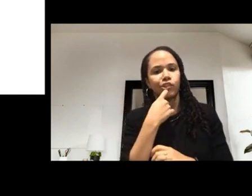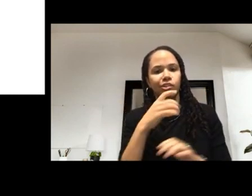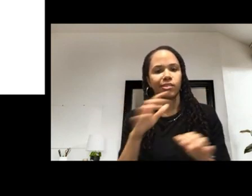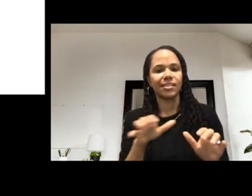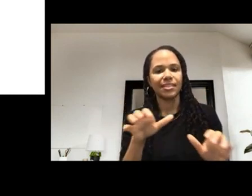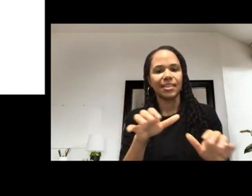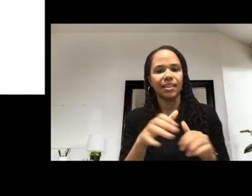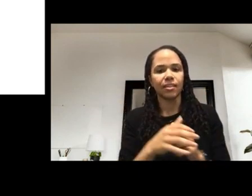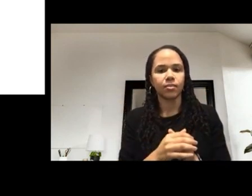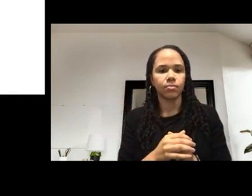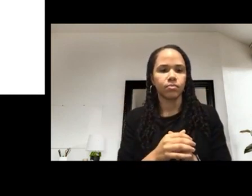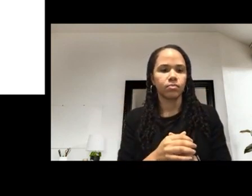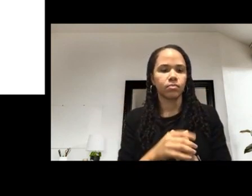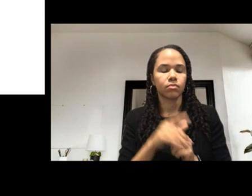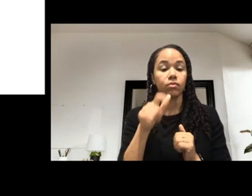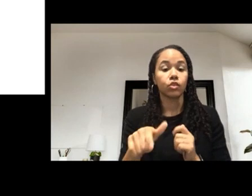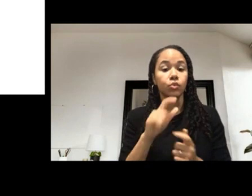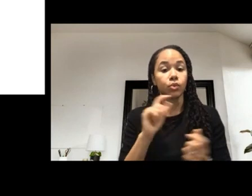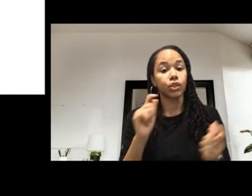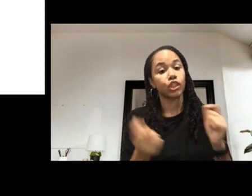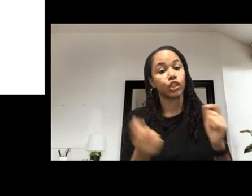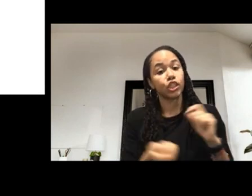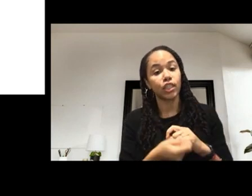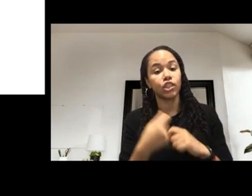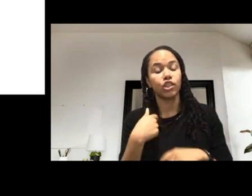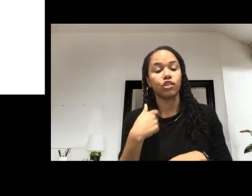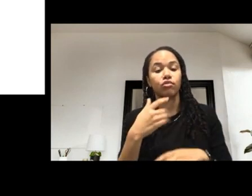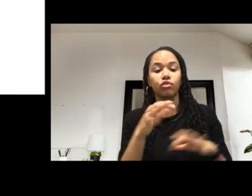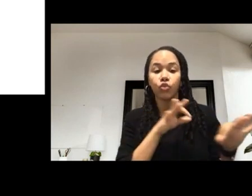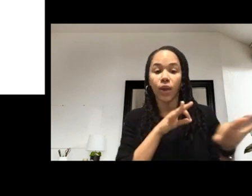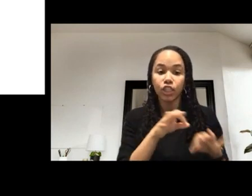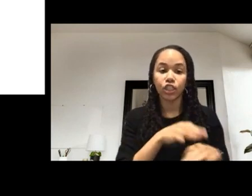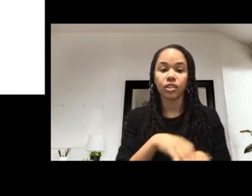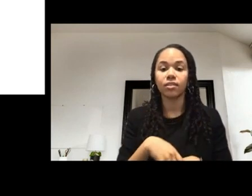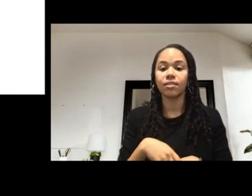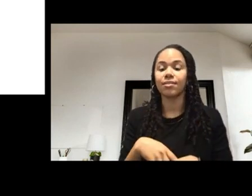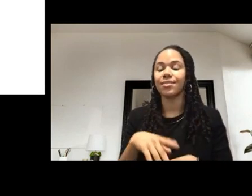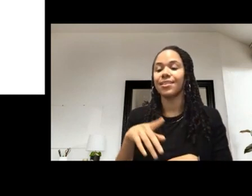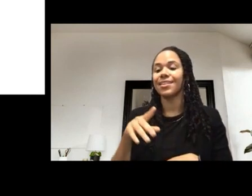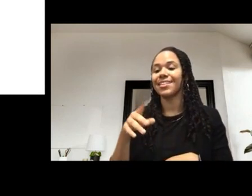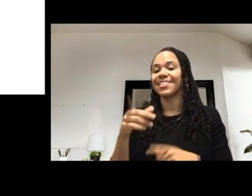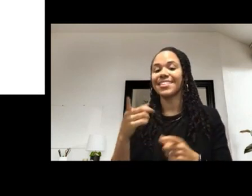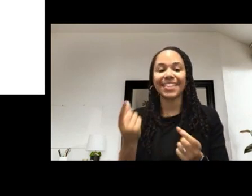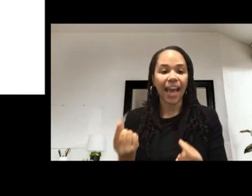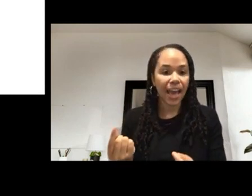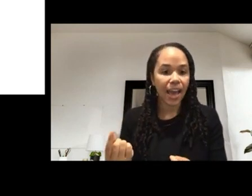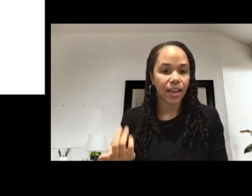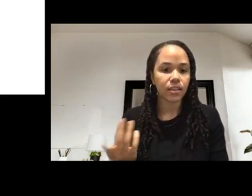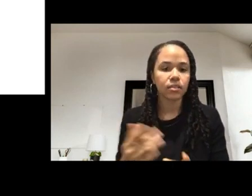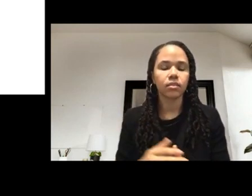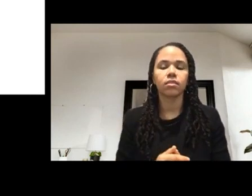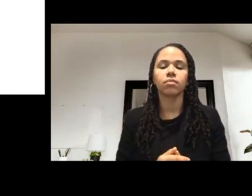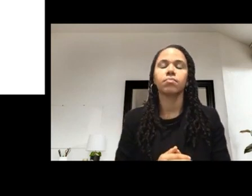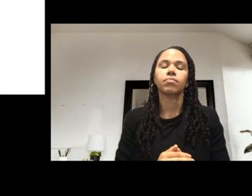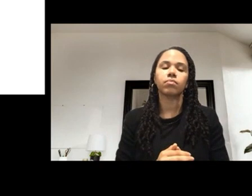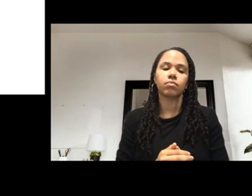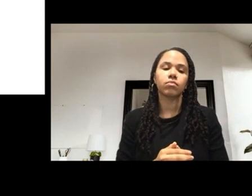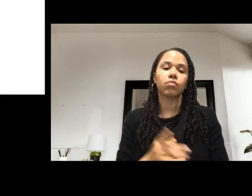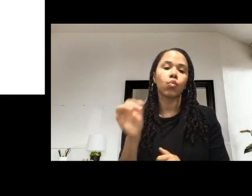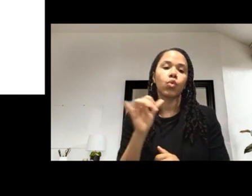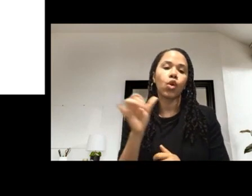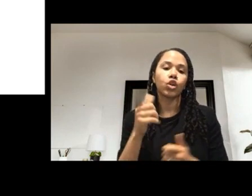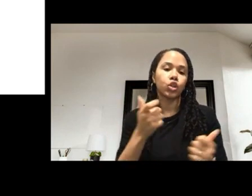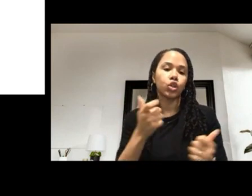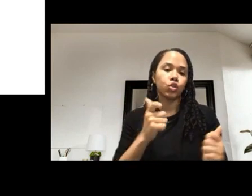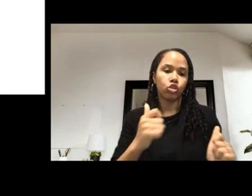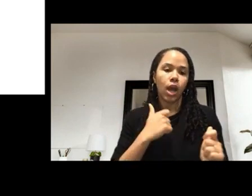change tasks? Should we change direction? We also tried to enforce a regular handoff between the